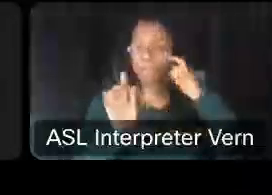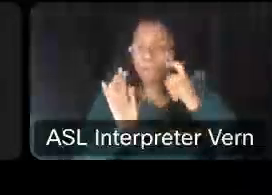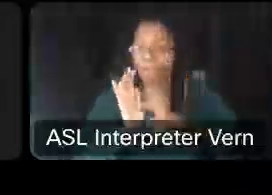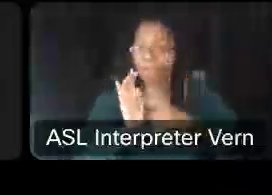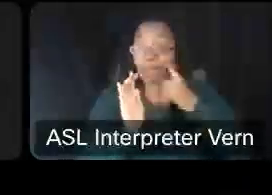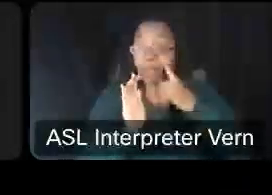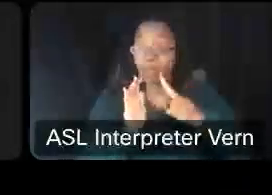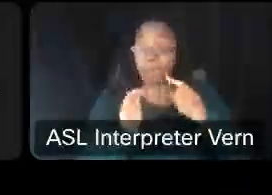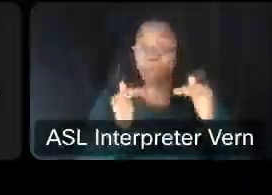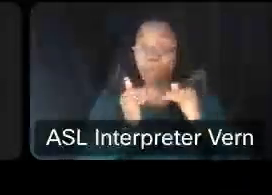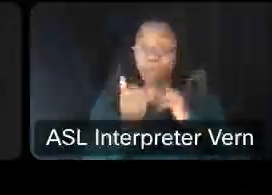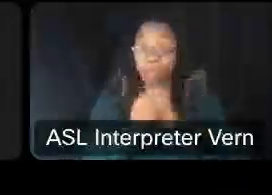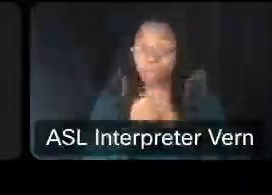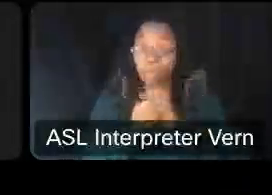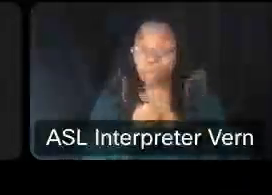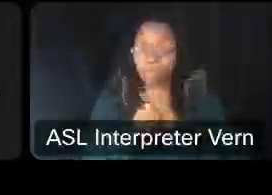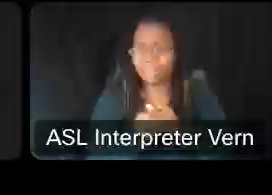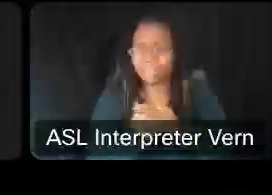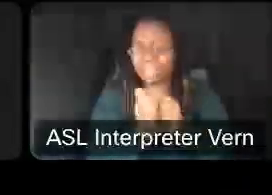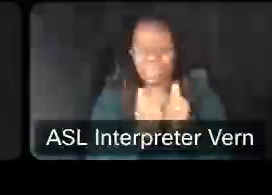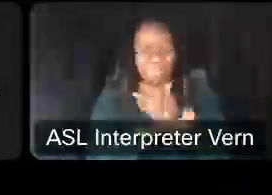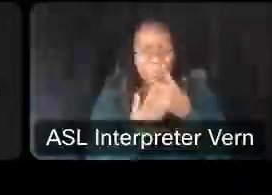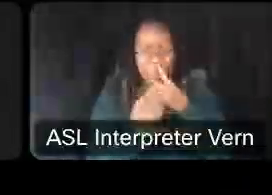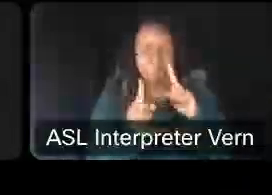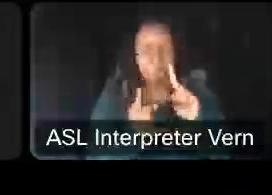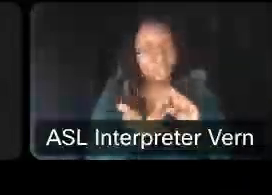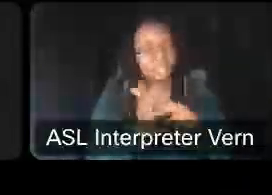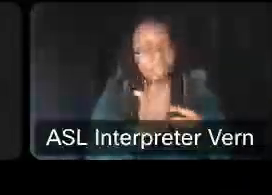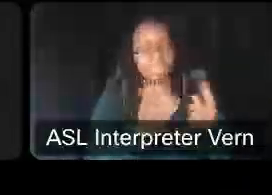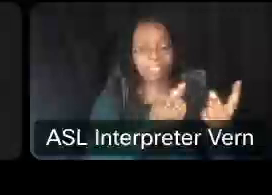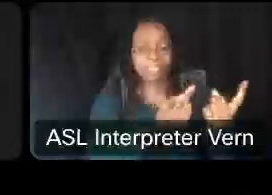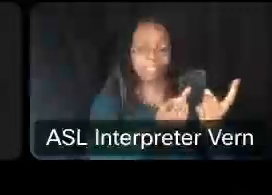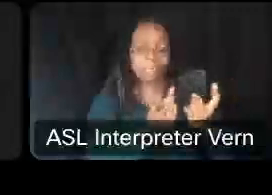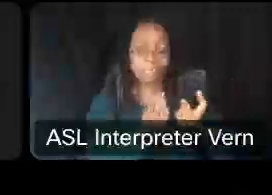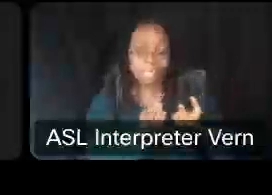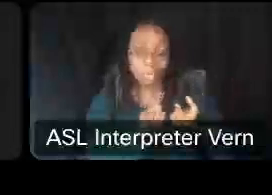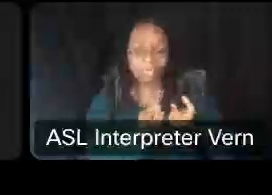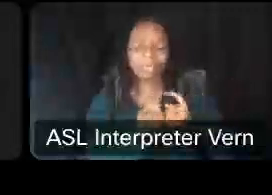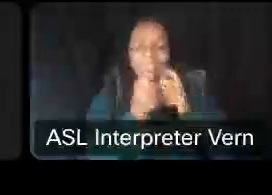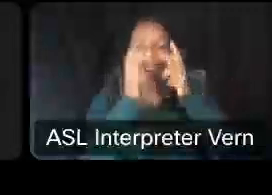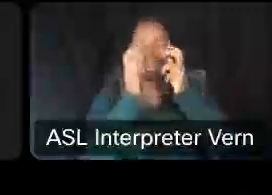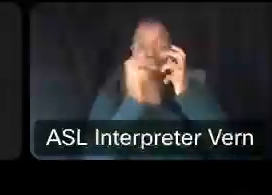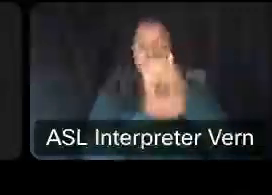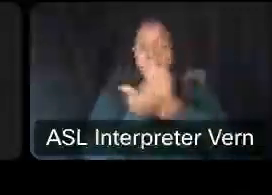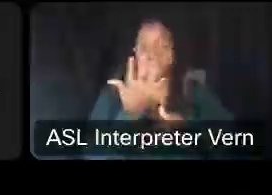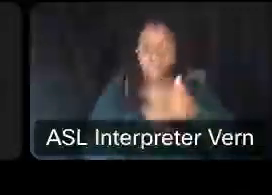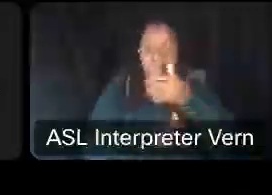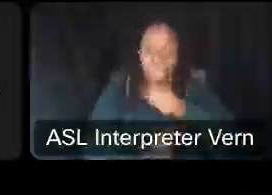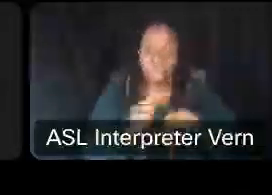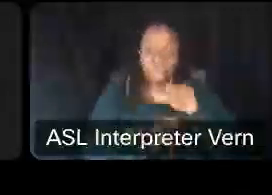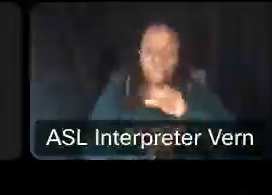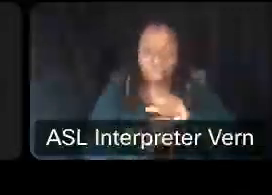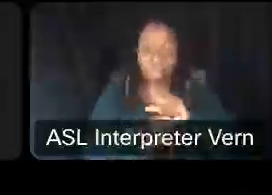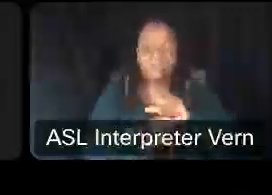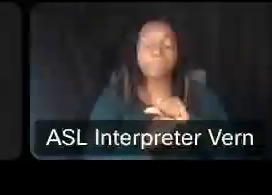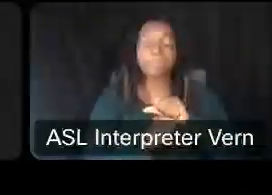support, just by the nature of what we're doing, it's an invitation to be listening to each other sharing and